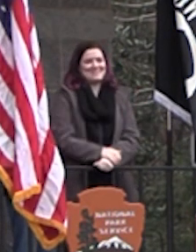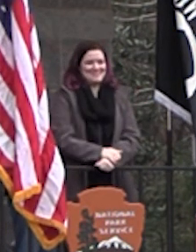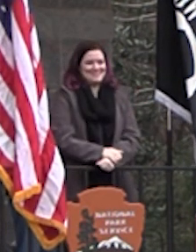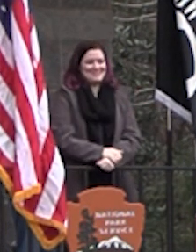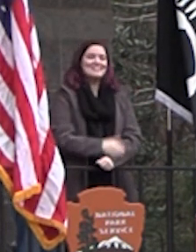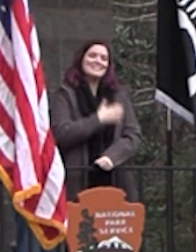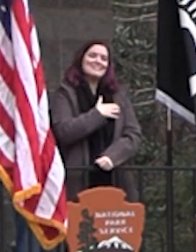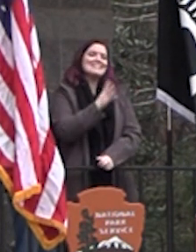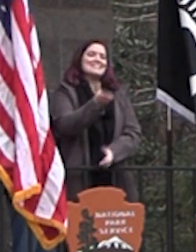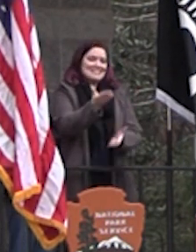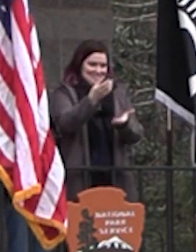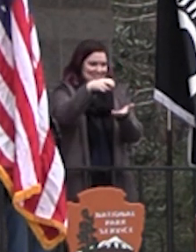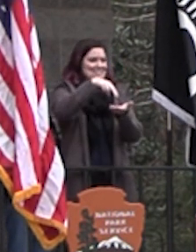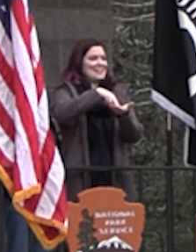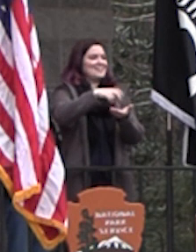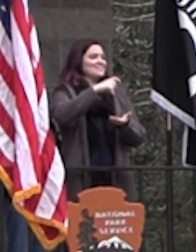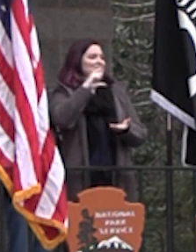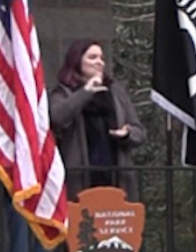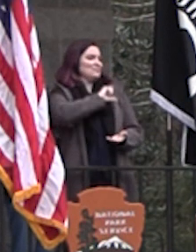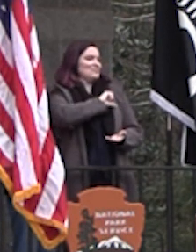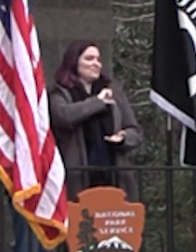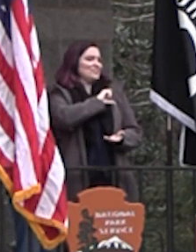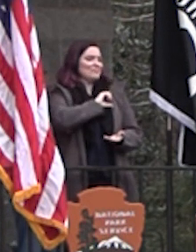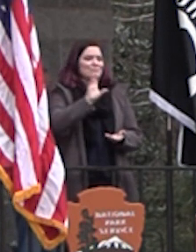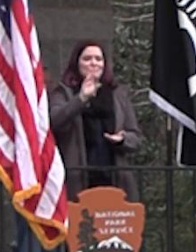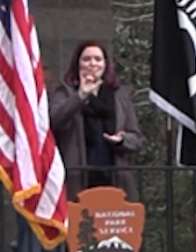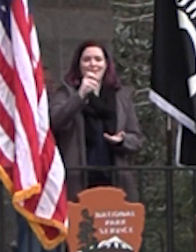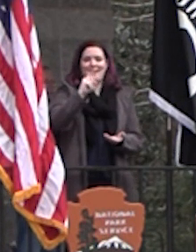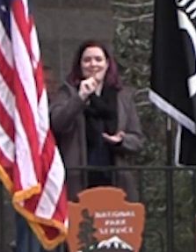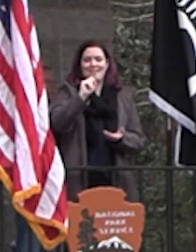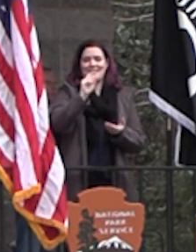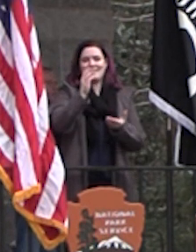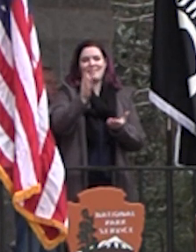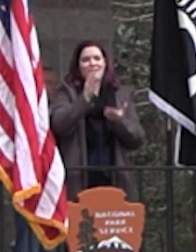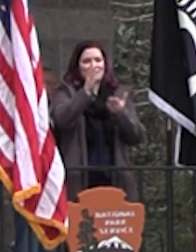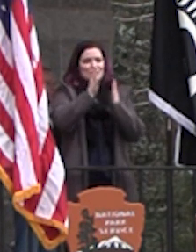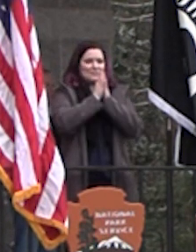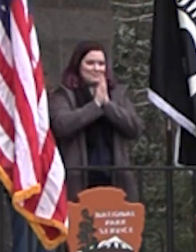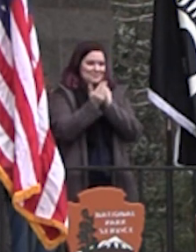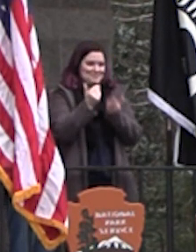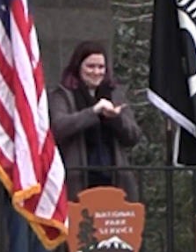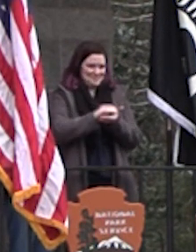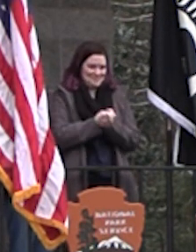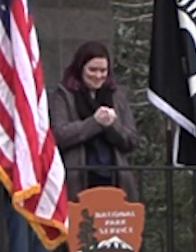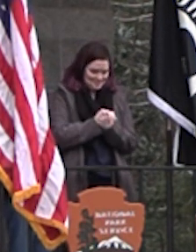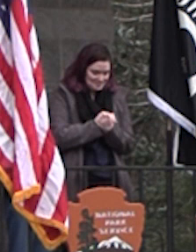Please stand as Sheriff Bryant of the Sumter County Sheriff's Department offers the benediction.